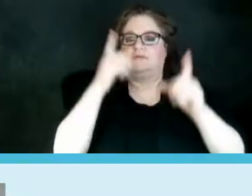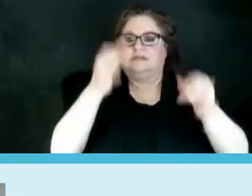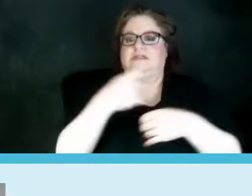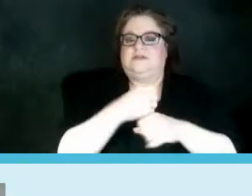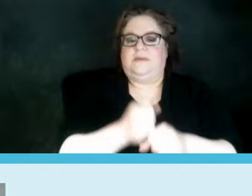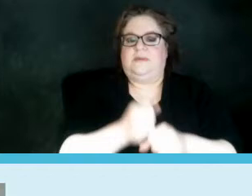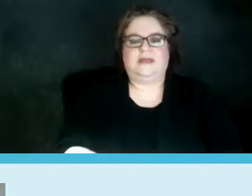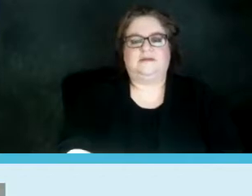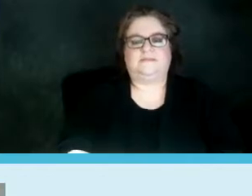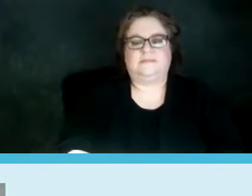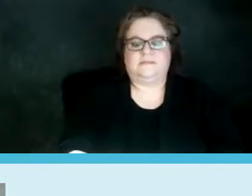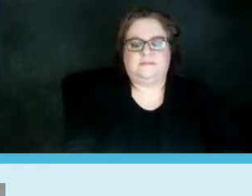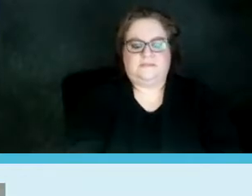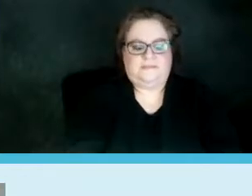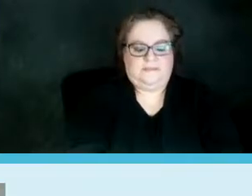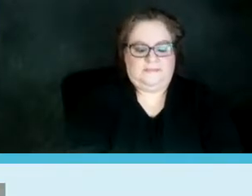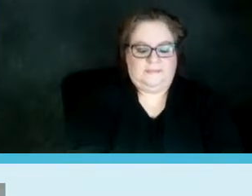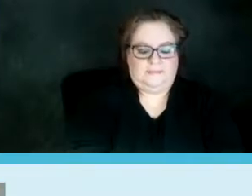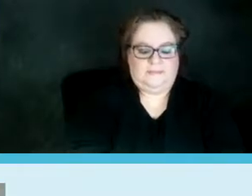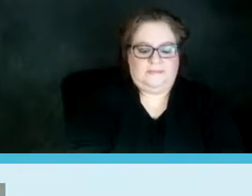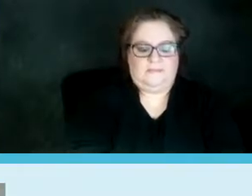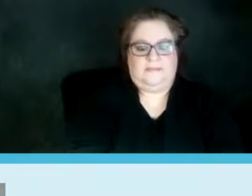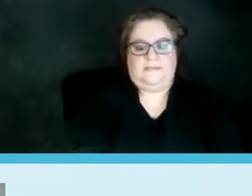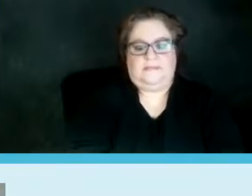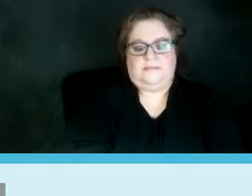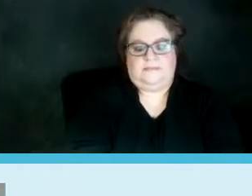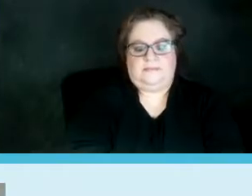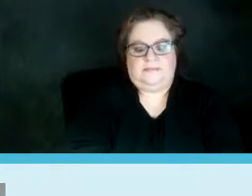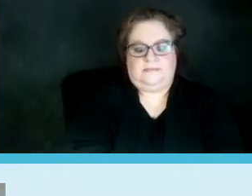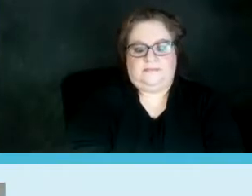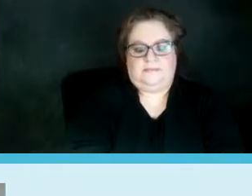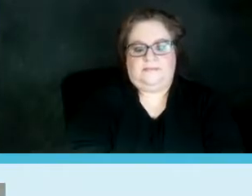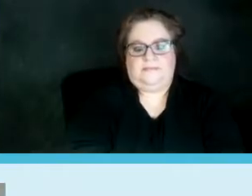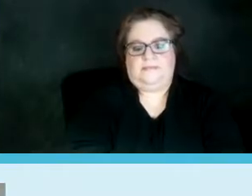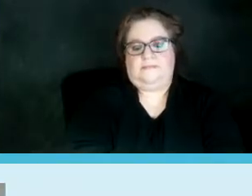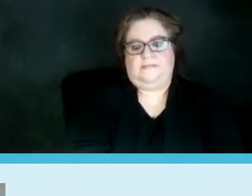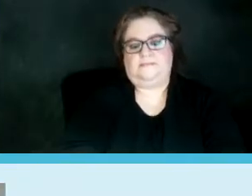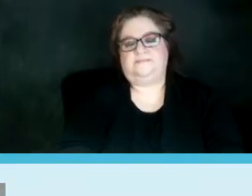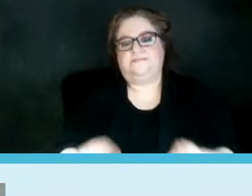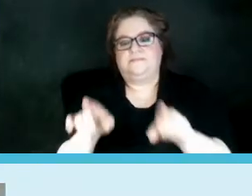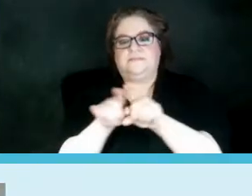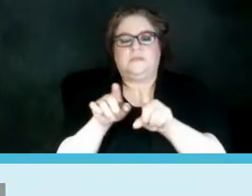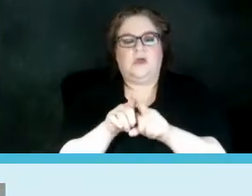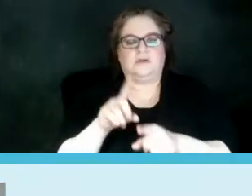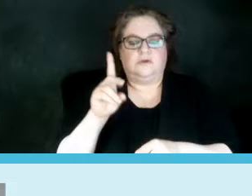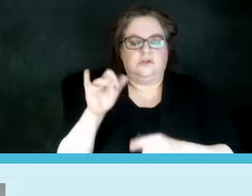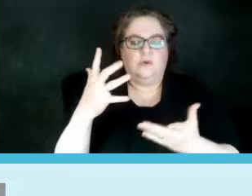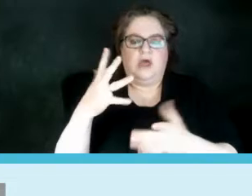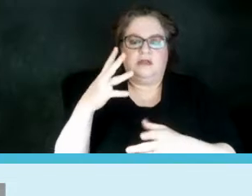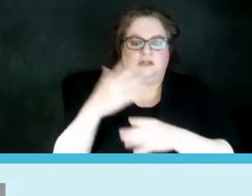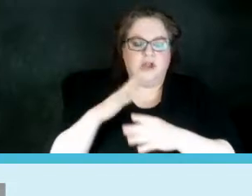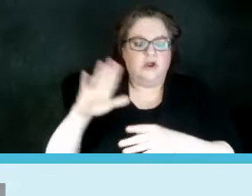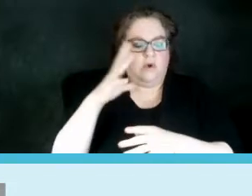Tobin is a new name. We may not be familiar with that name. Do you want to also kind of share your involvement